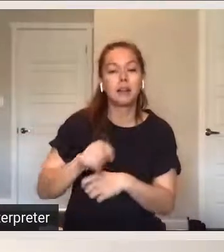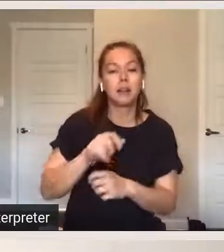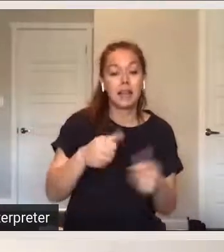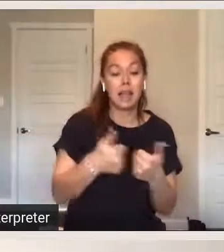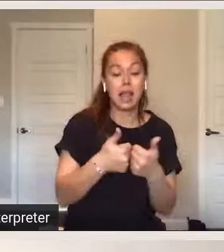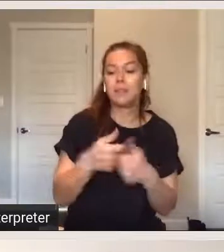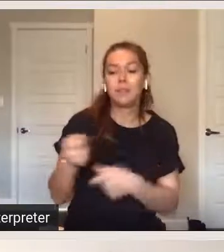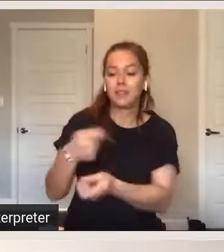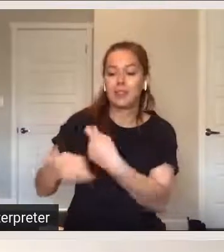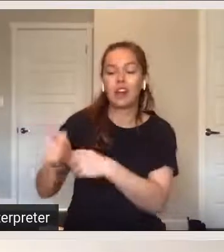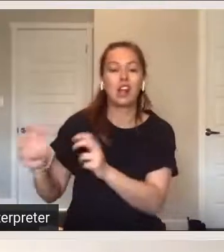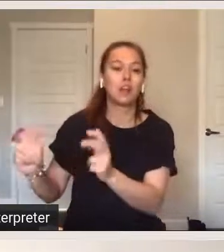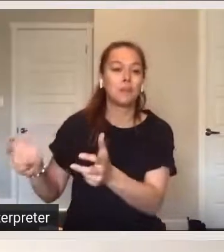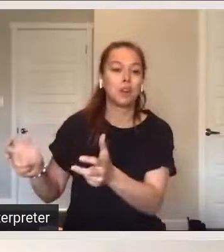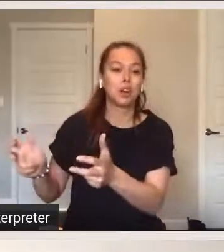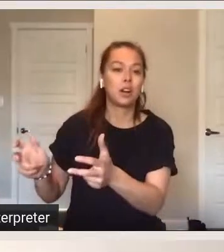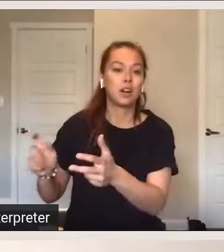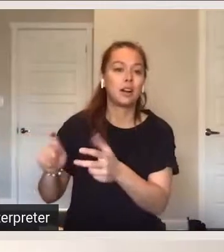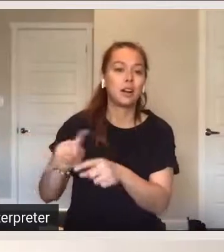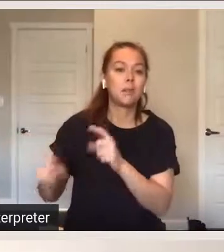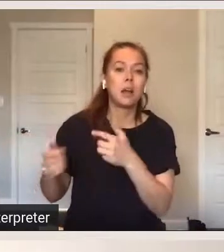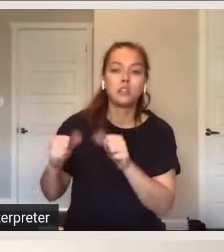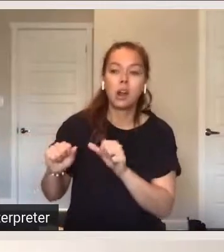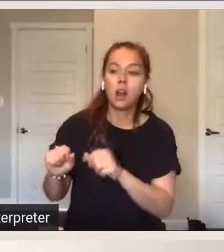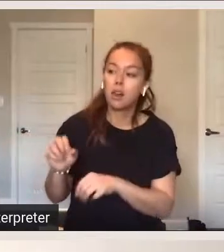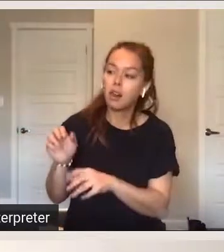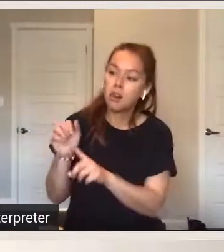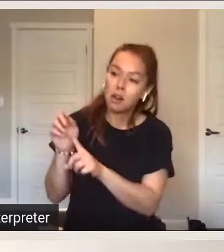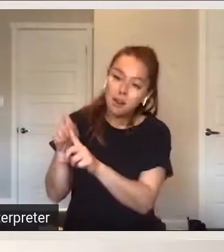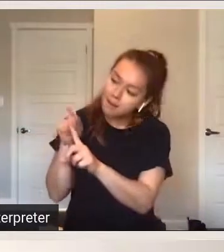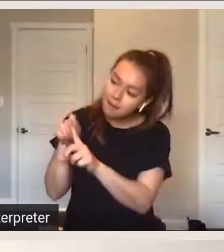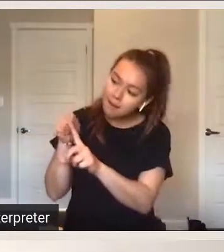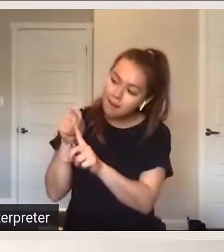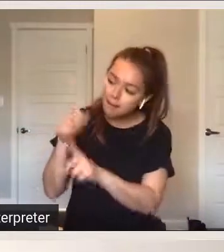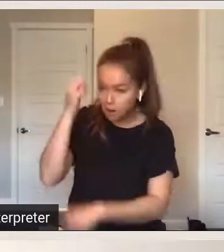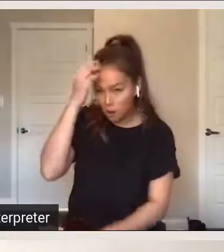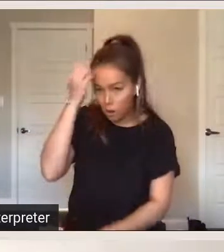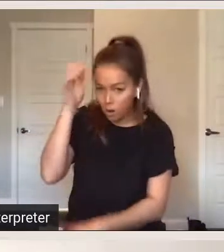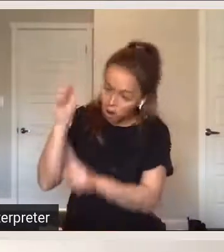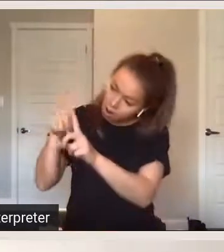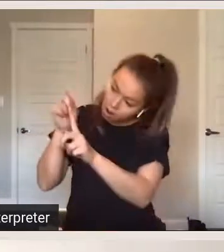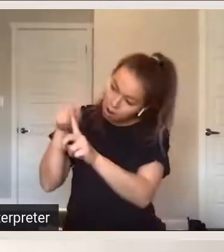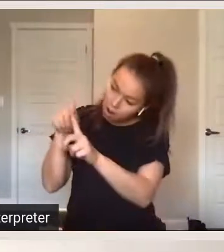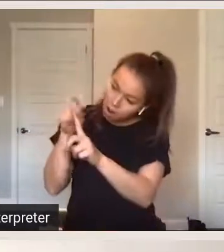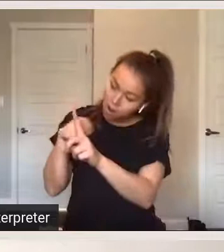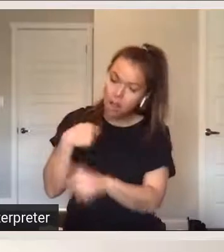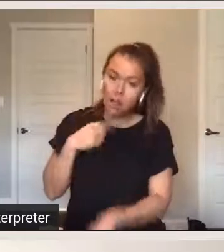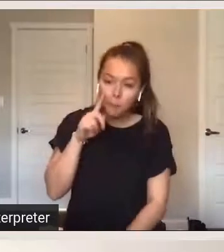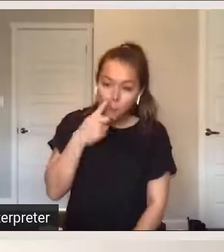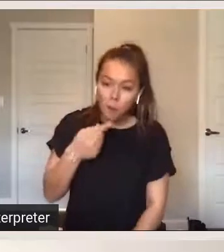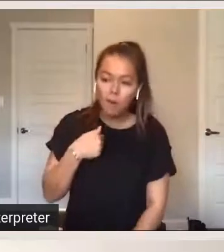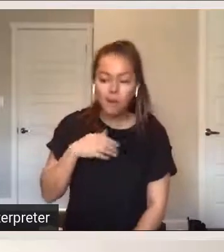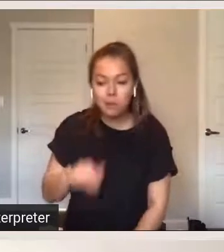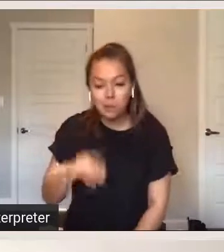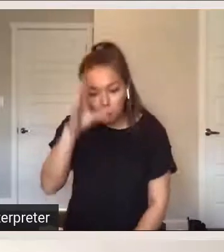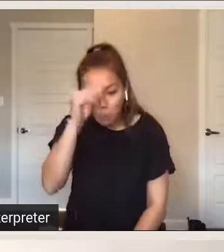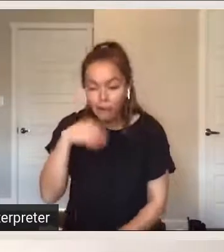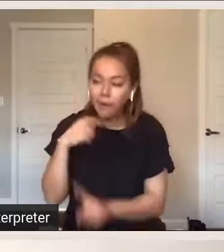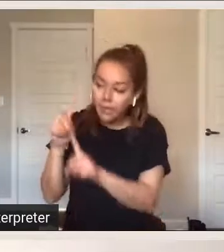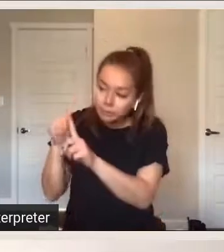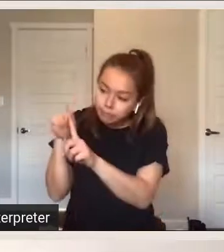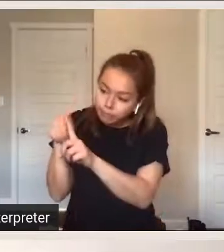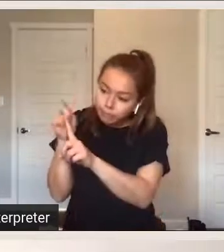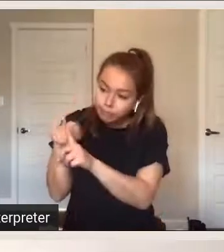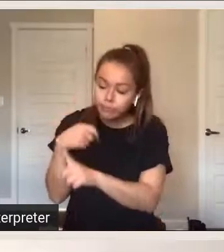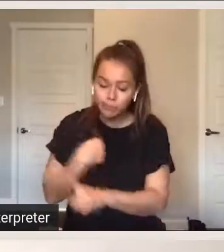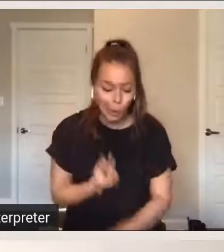Just trying to annoy him to get his attention because obviously I'm bored and, you know, you're a little boy. So what are you going to do if you don't want to play